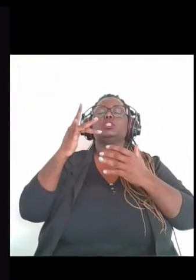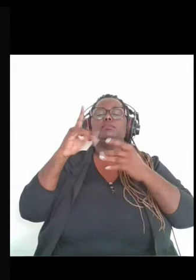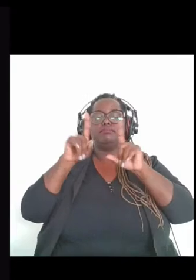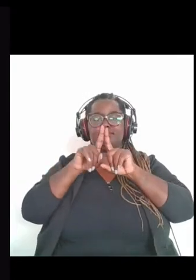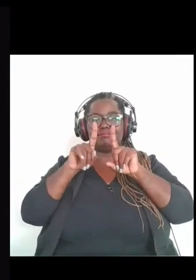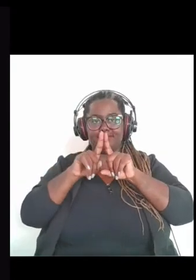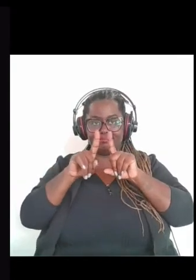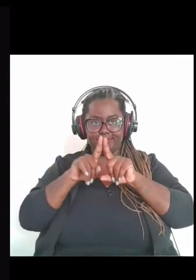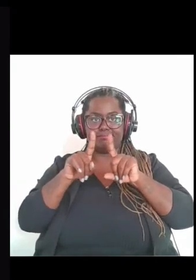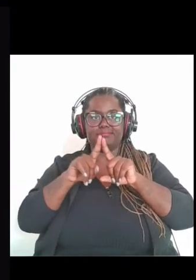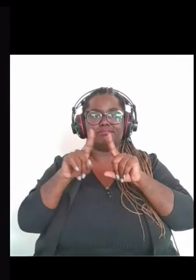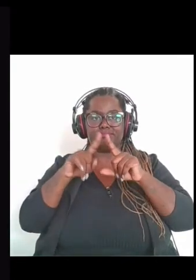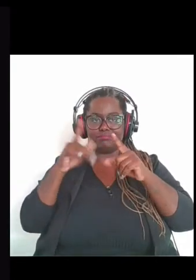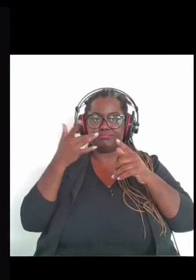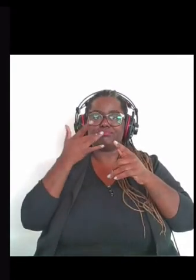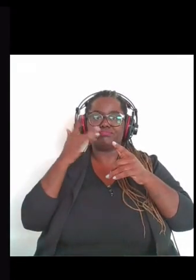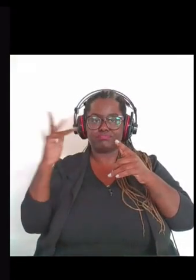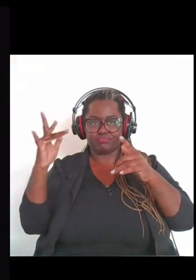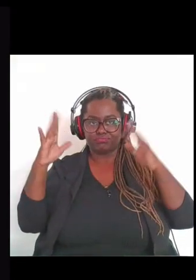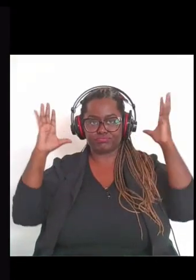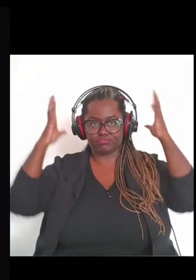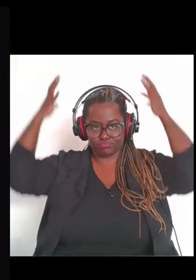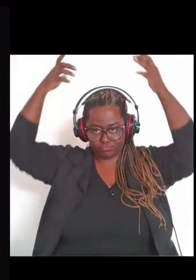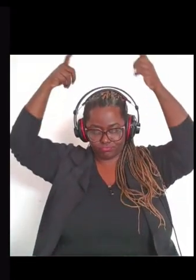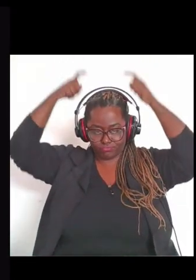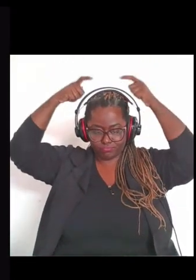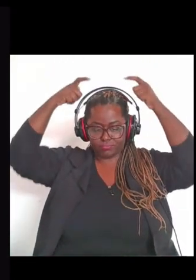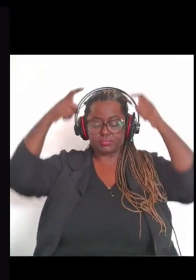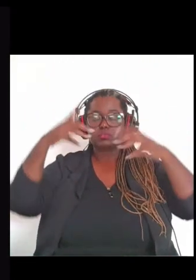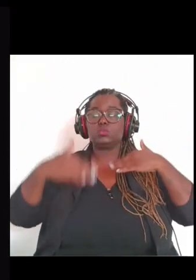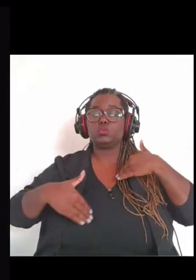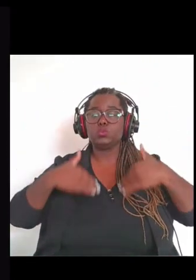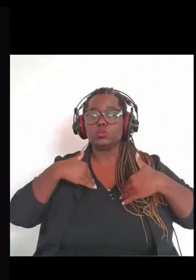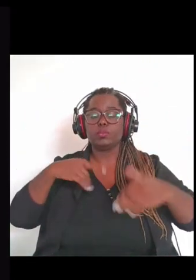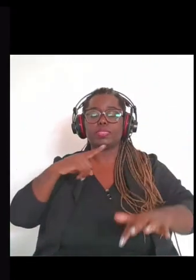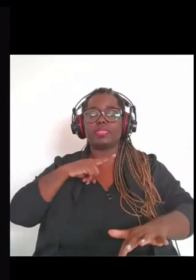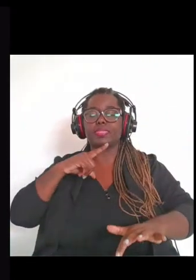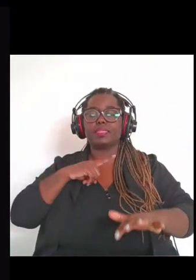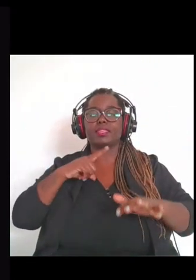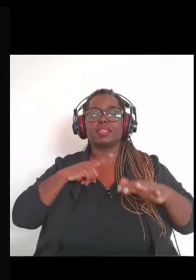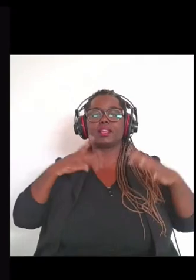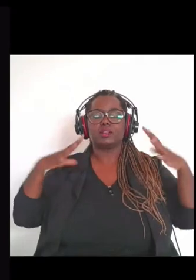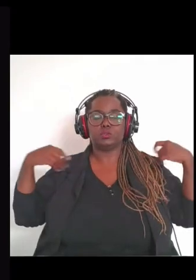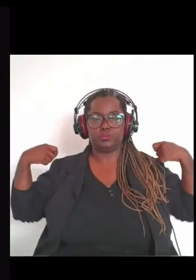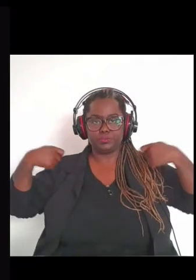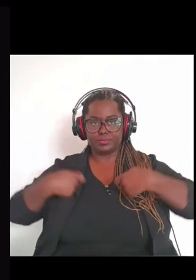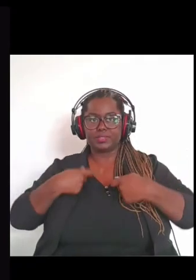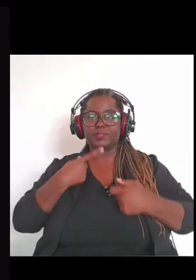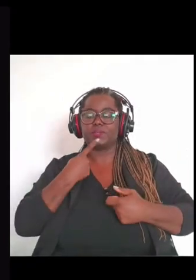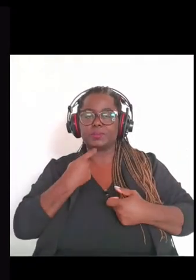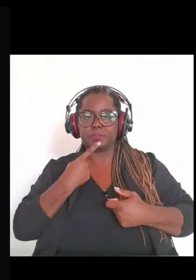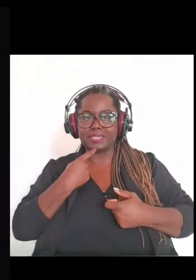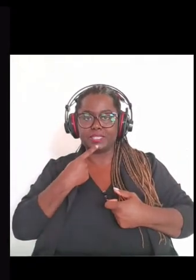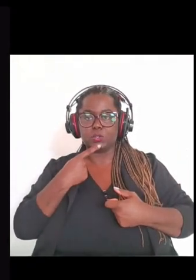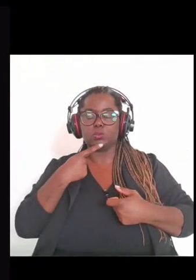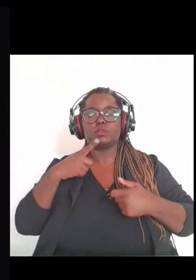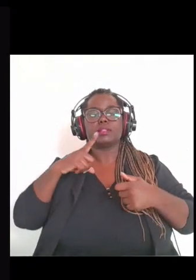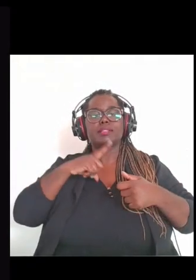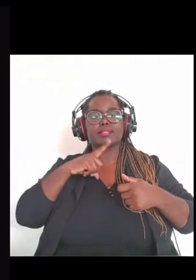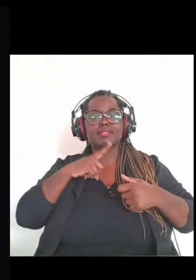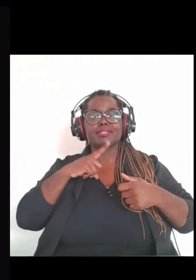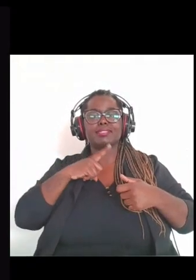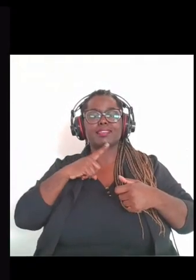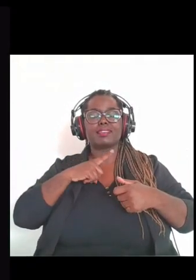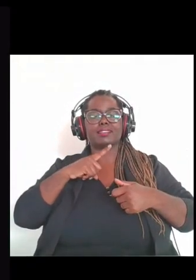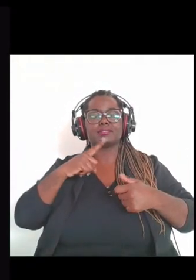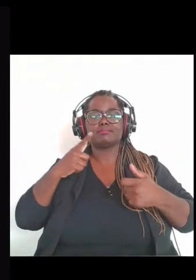adorned in a red cross with circular embroidery resembling a sun